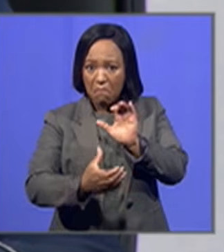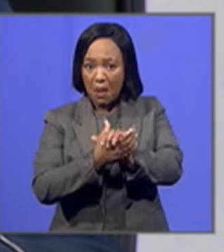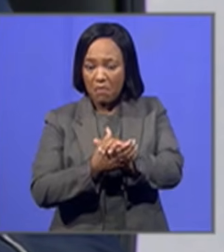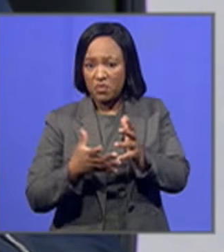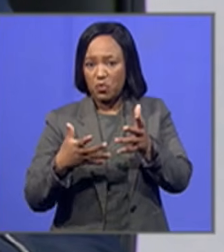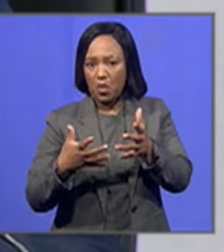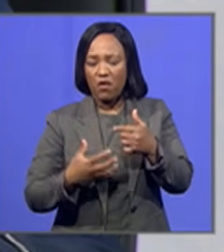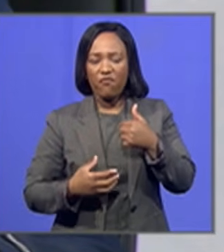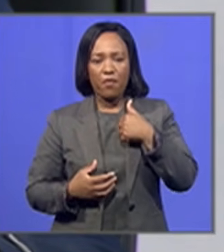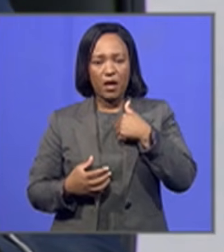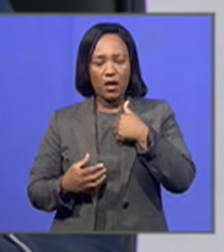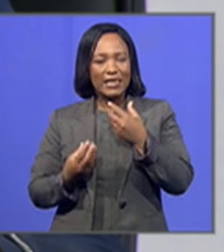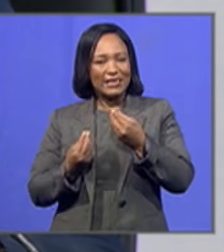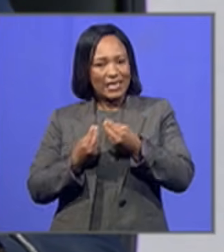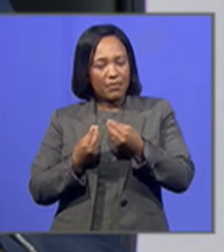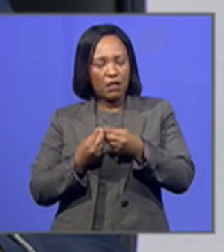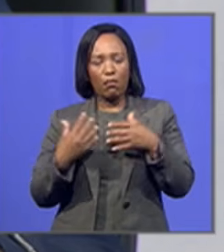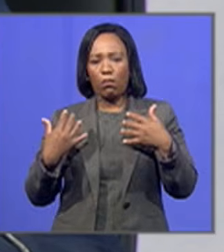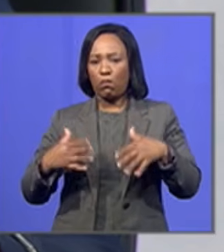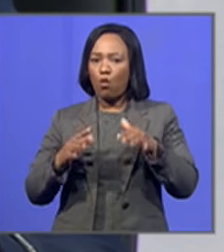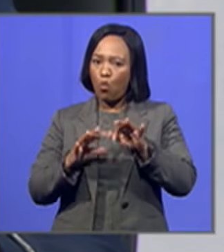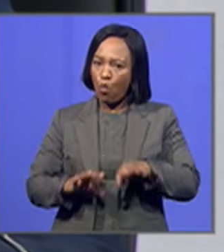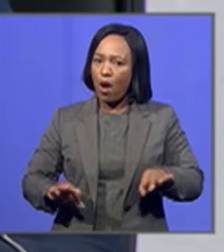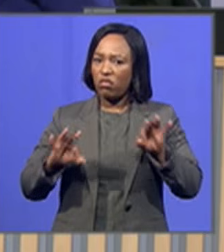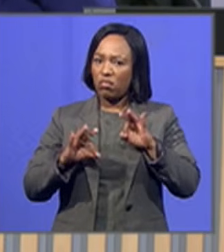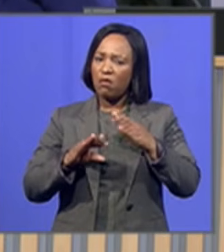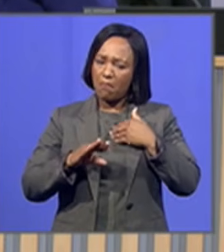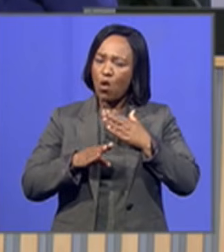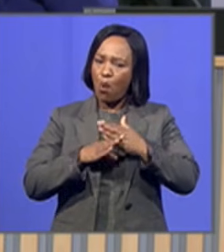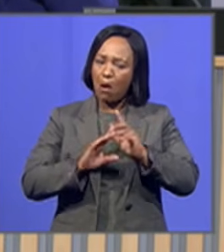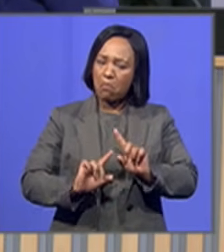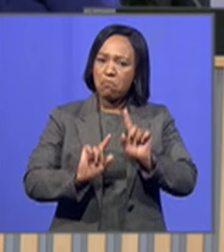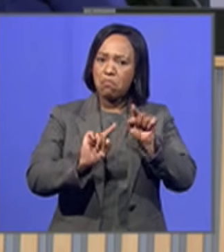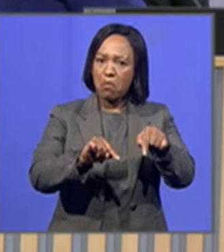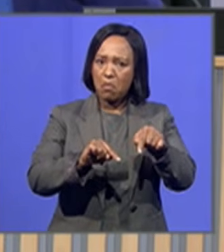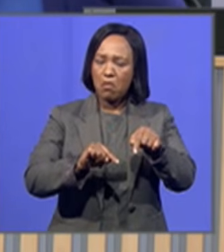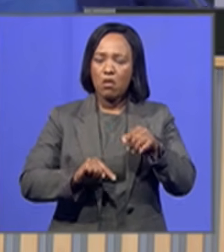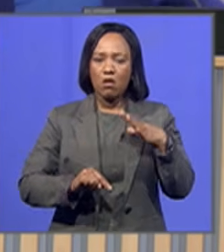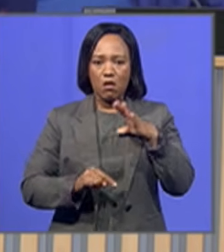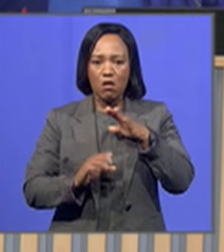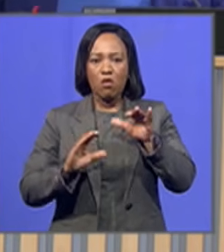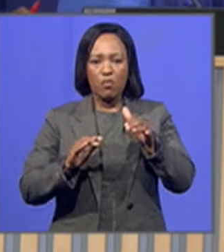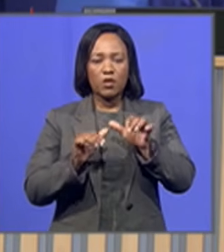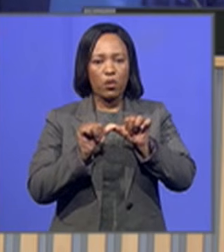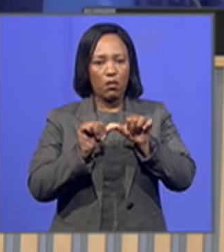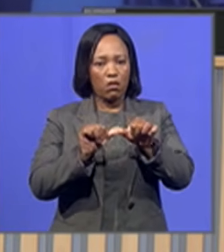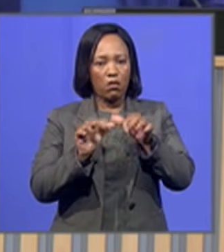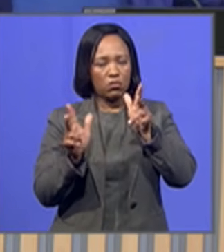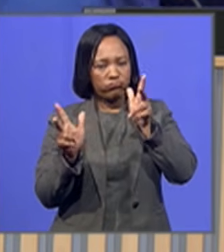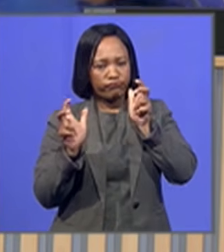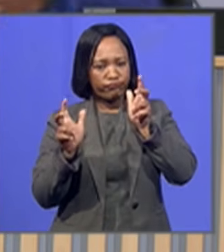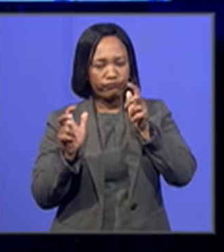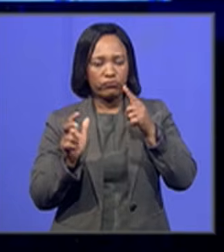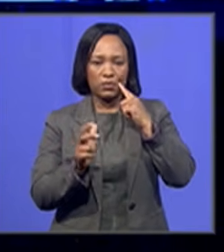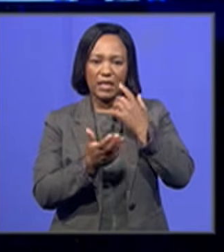for me, it was something that was worth going to work for. Commission e tswela pele ho mamela bopaki.